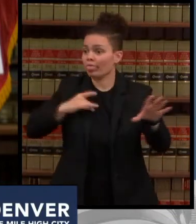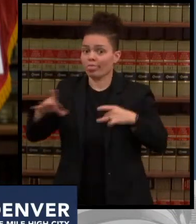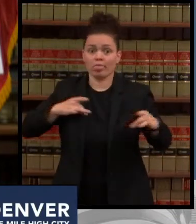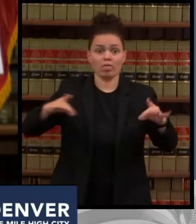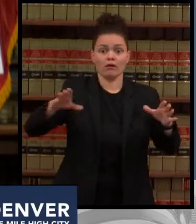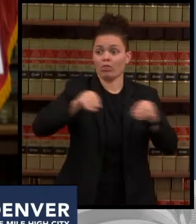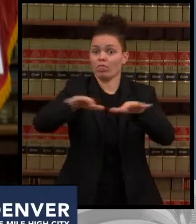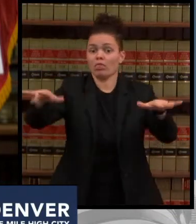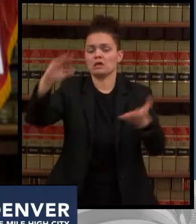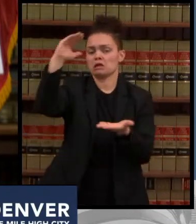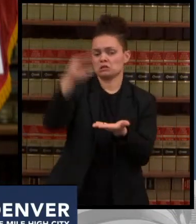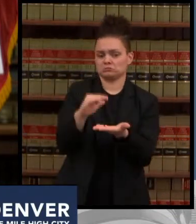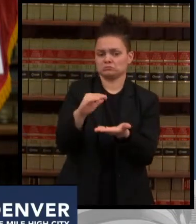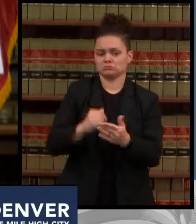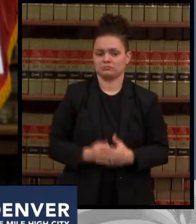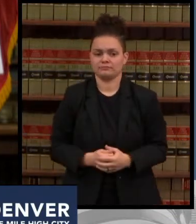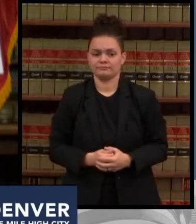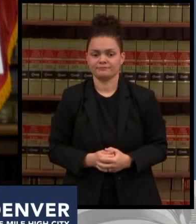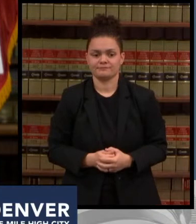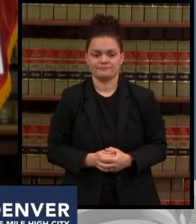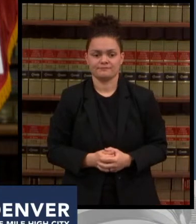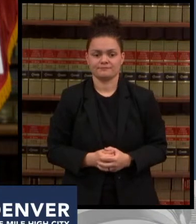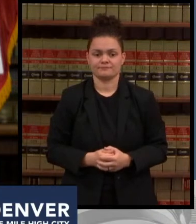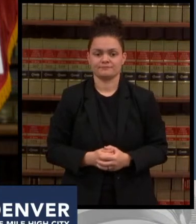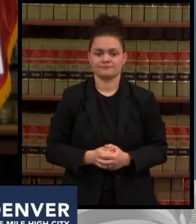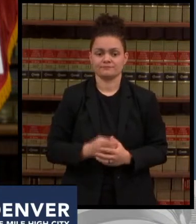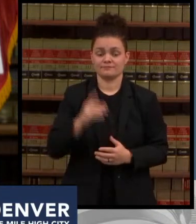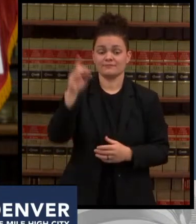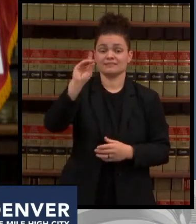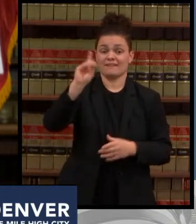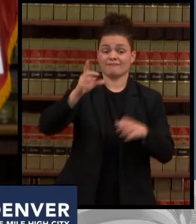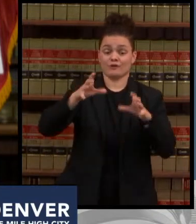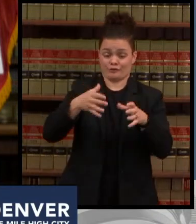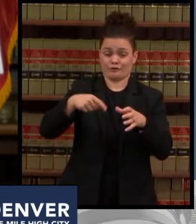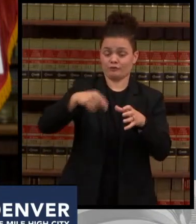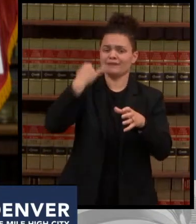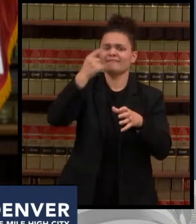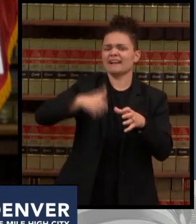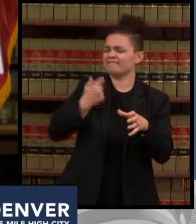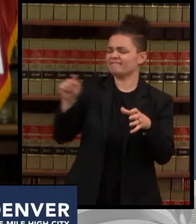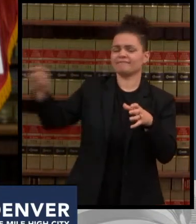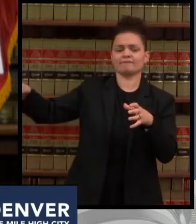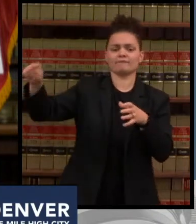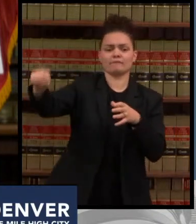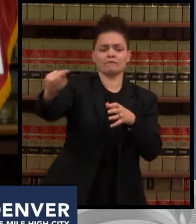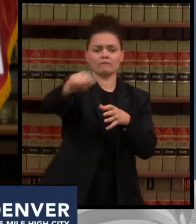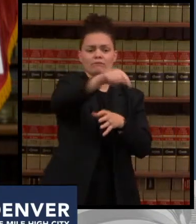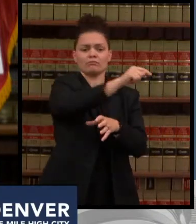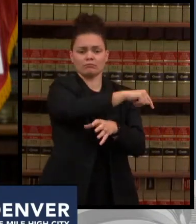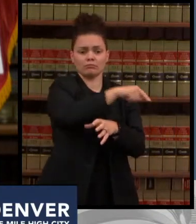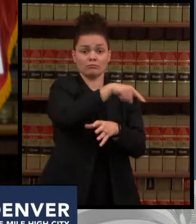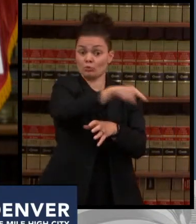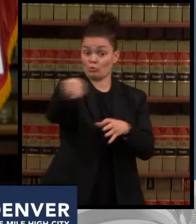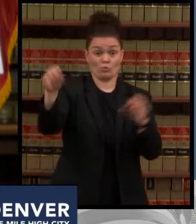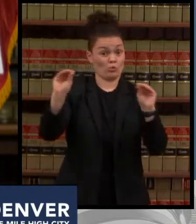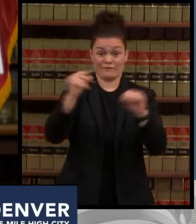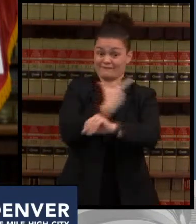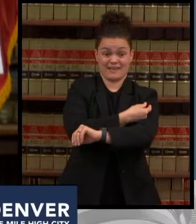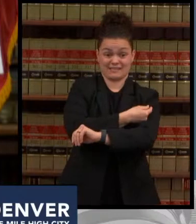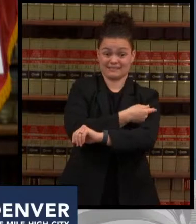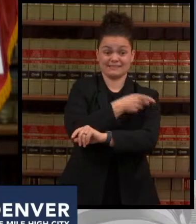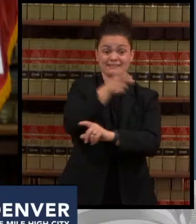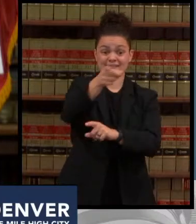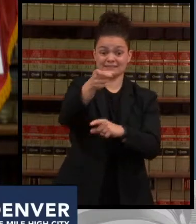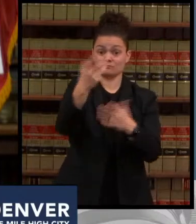are vaccinated, please consider getting vaccinated so we can welcome you freely into our communities. And if you are